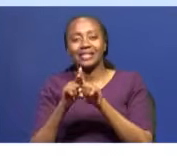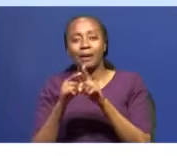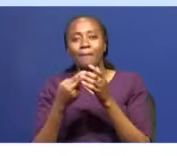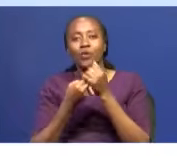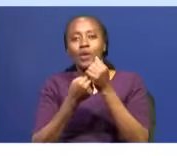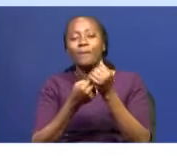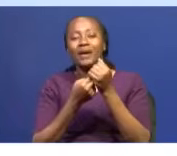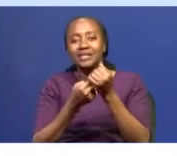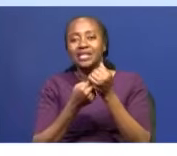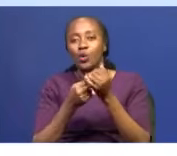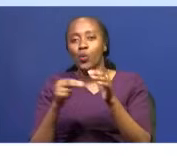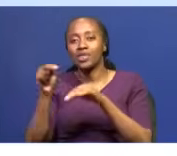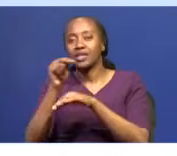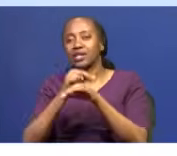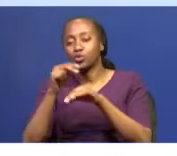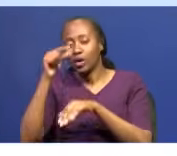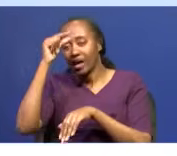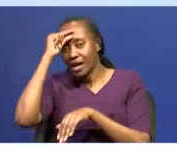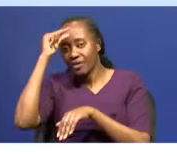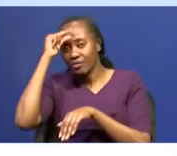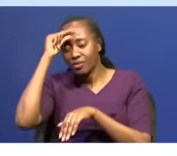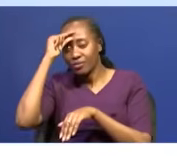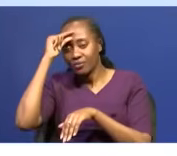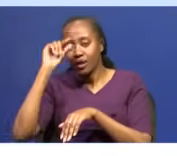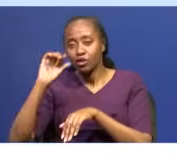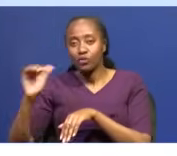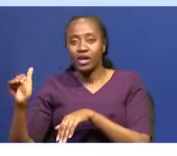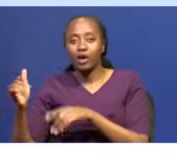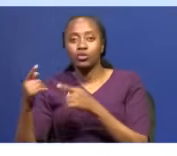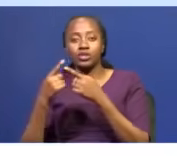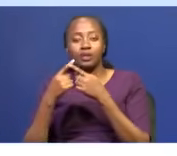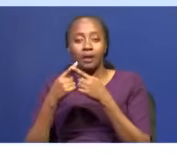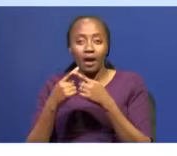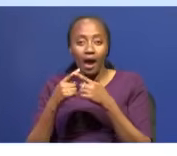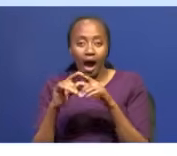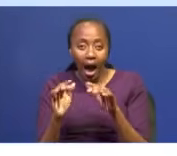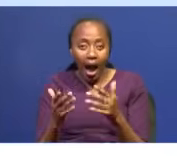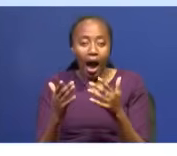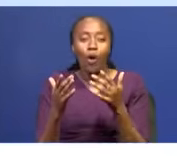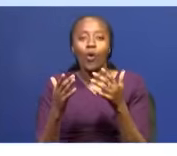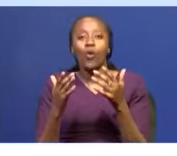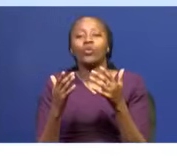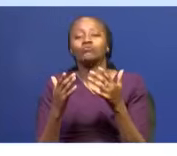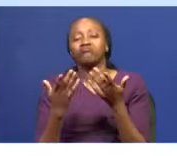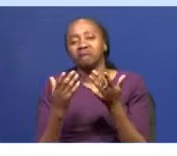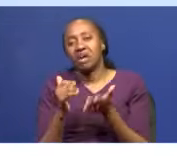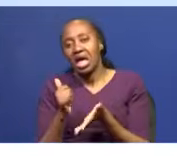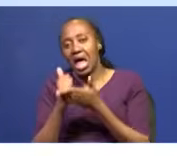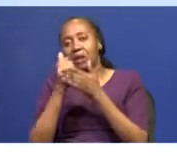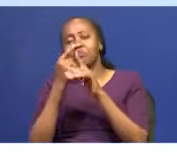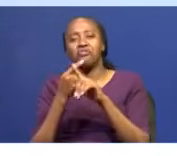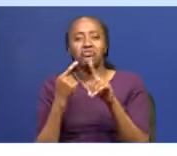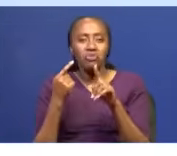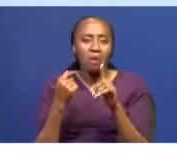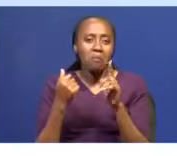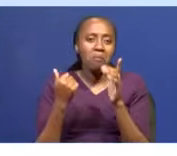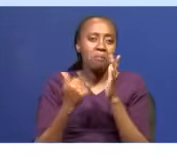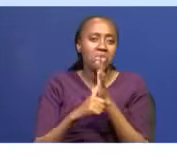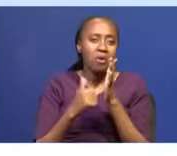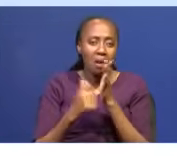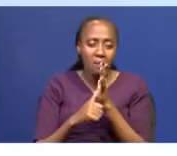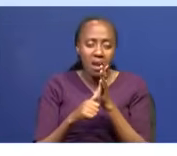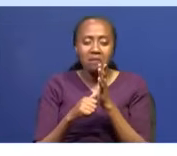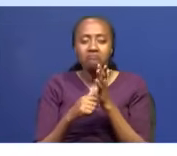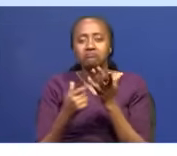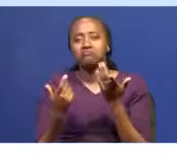national government and the county government, how do we ensure that these KIPES do not contribute to pollution? We know what KIPES and industrial parks have done